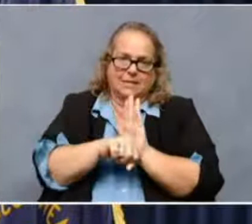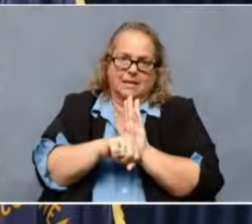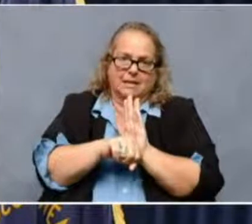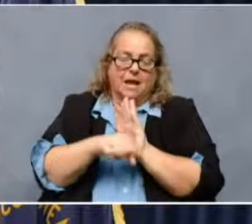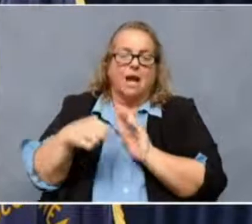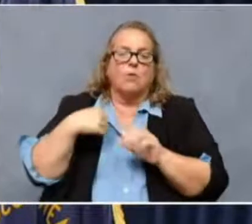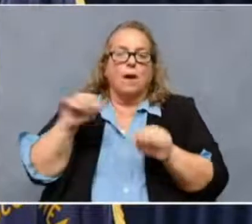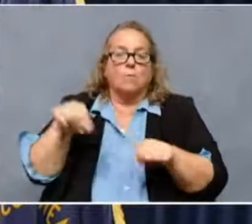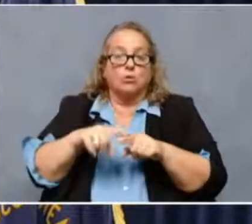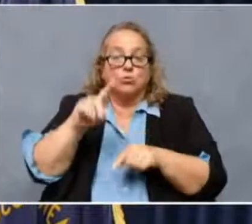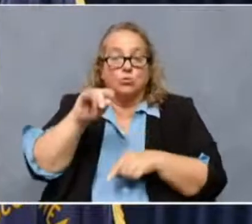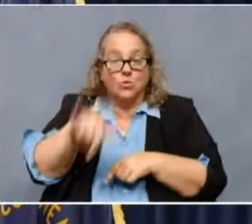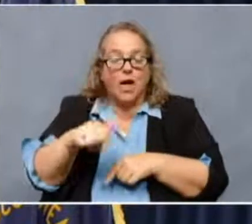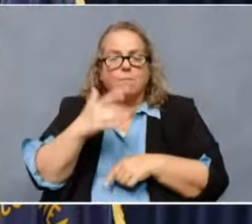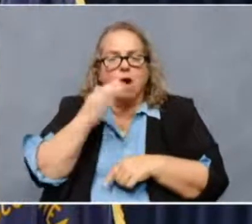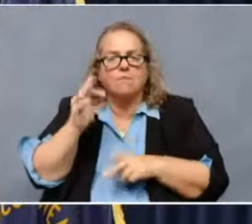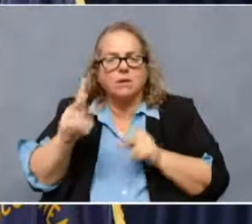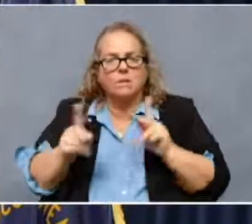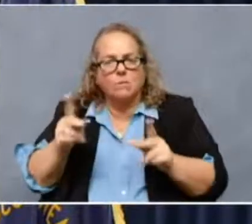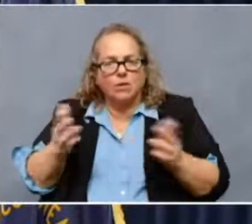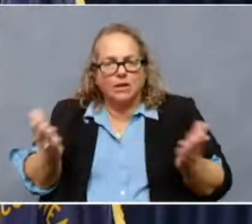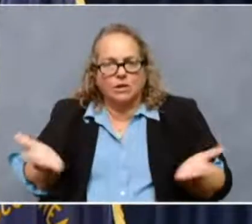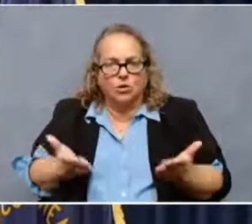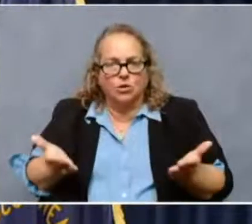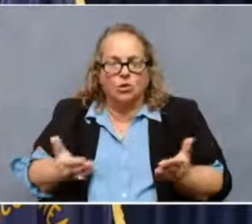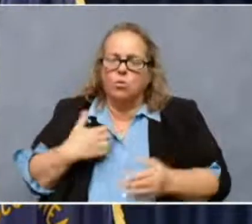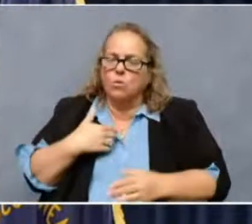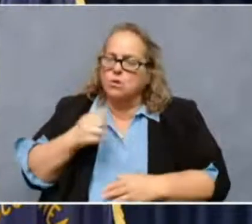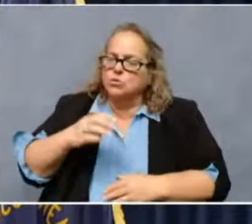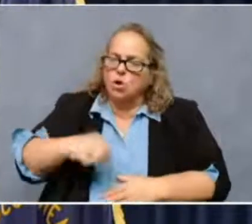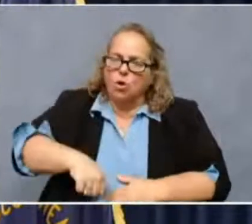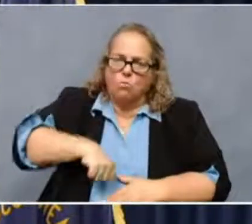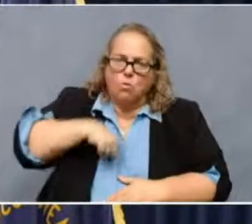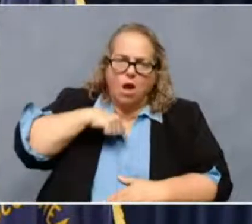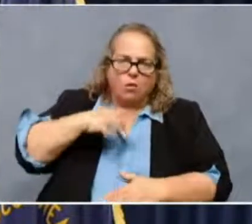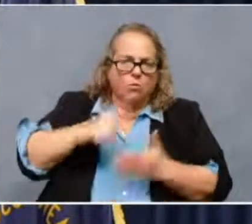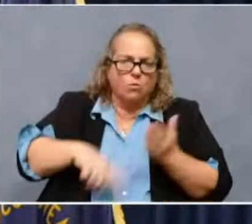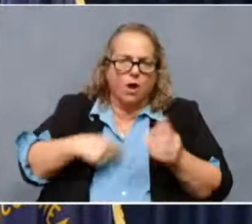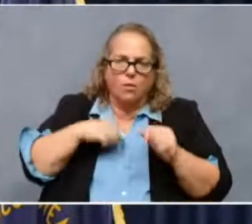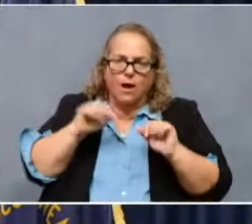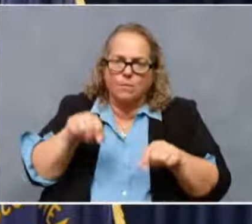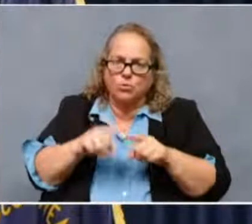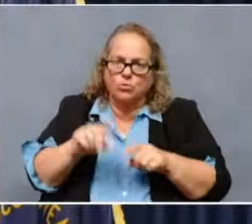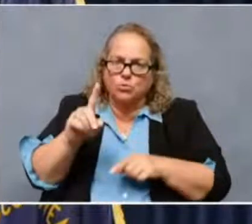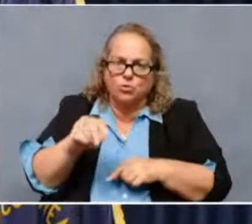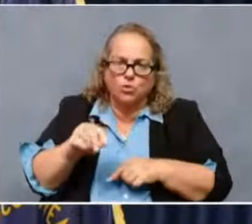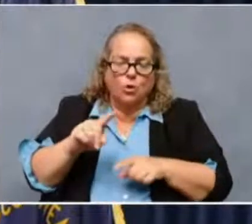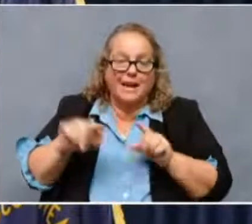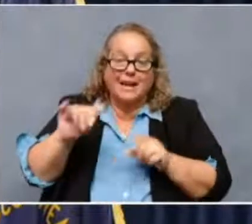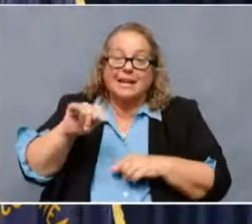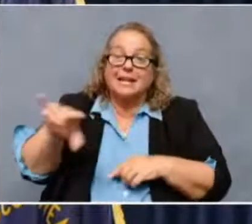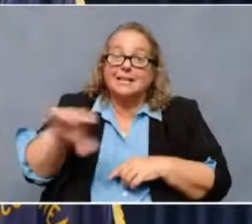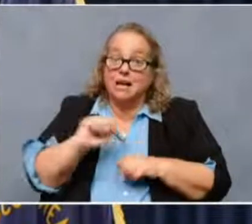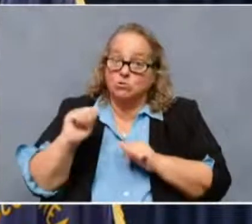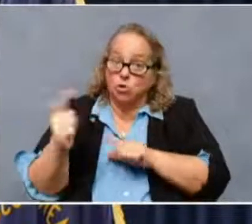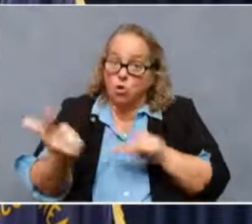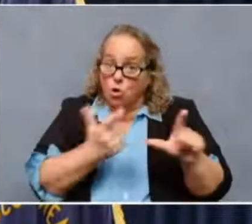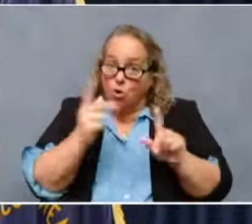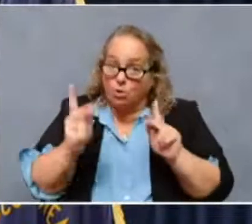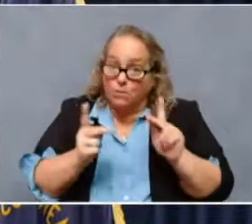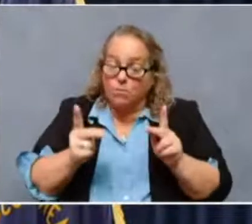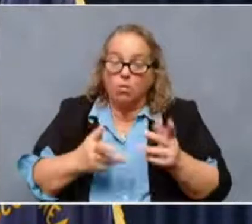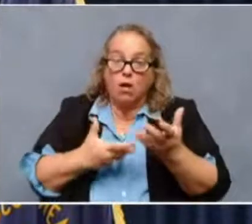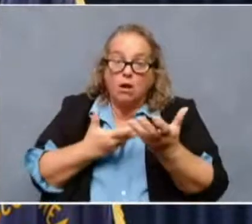here. We're so proud of what we're being able to do, but it takes everyone. It takes the confidence